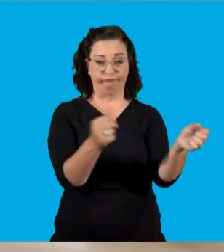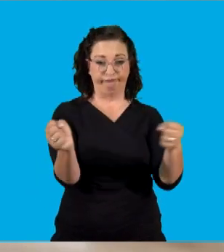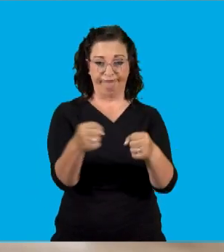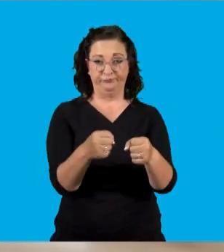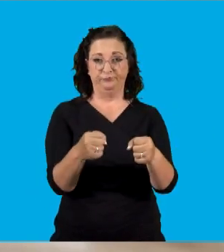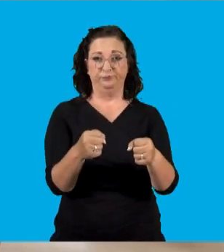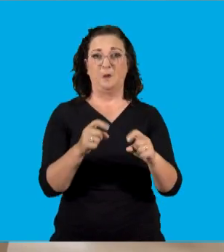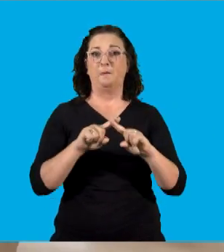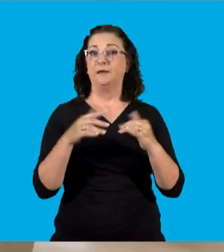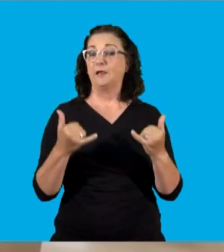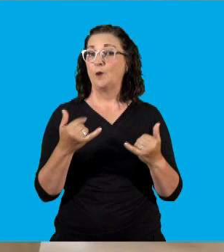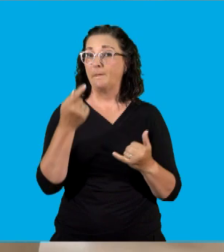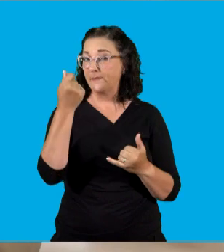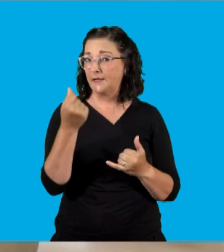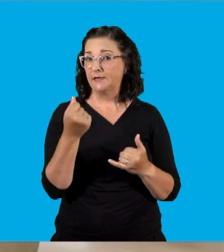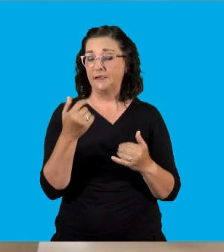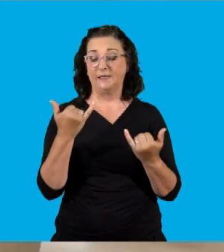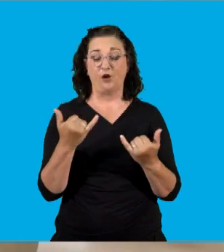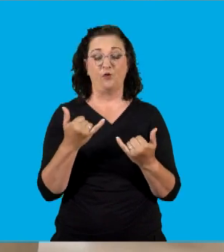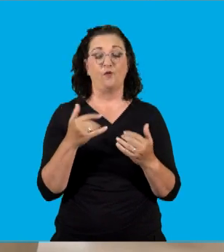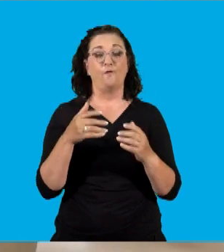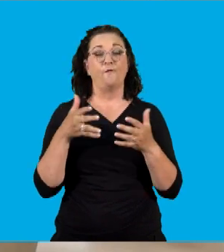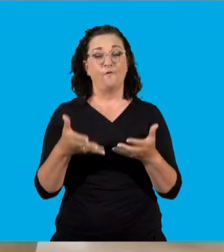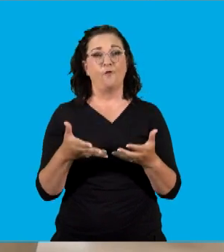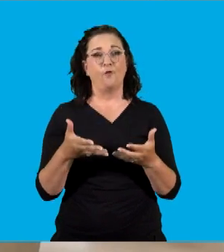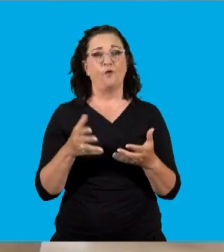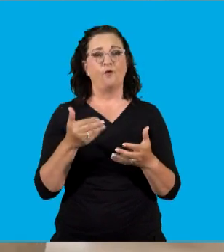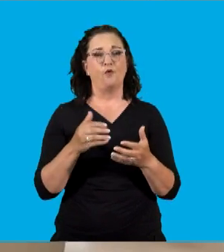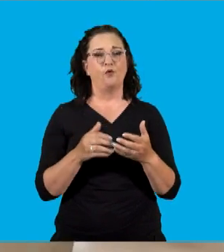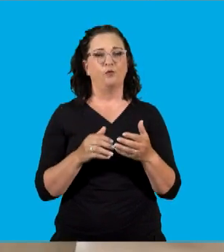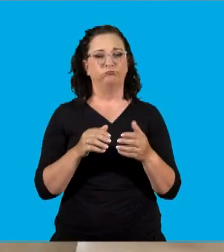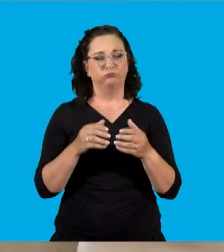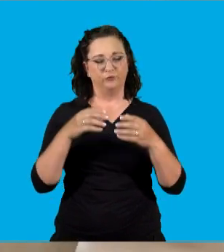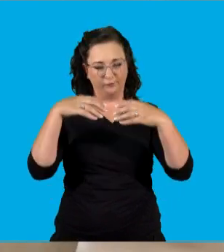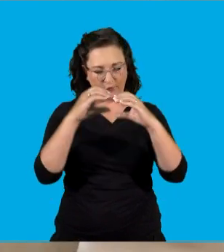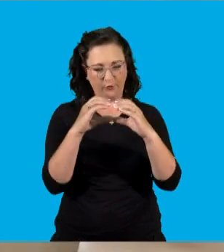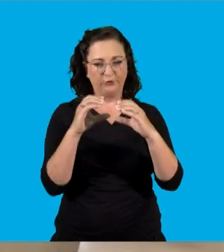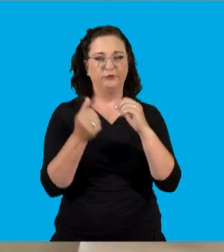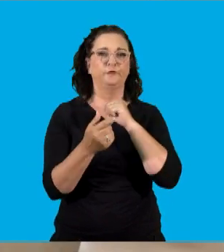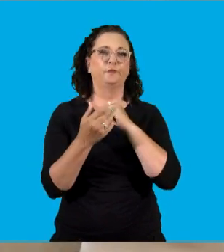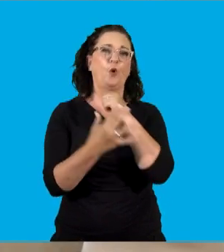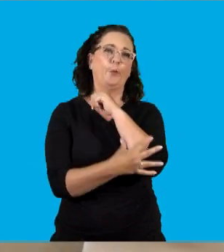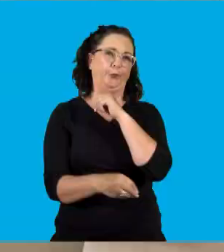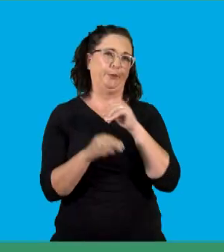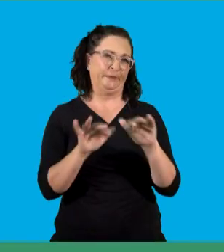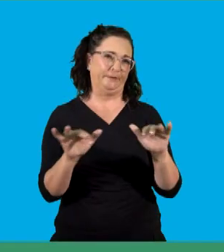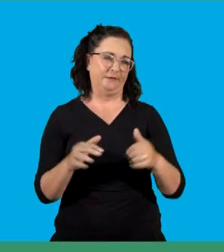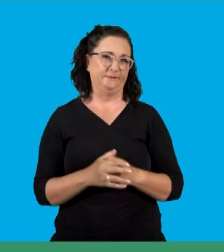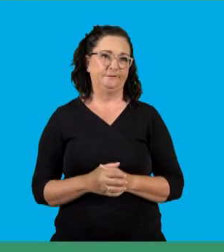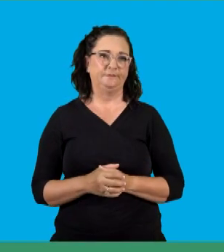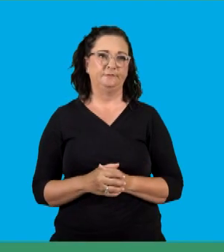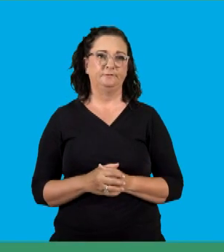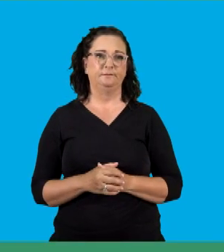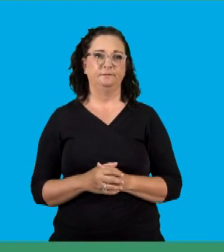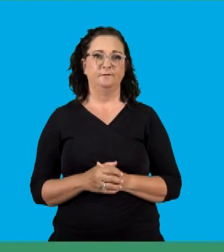now channeled to addressing the socio-economic issues, which is inequality and poverty.